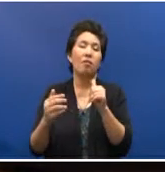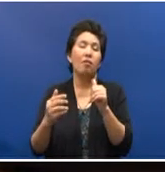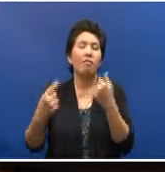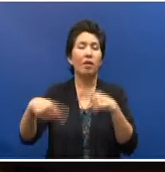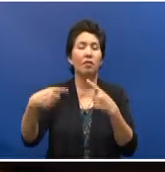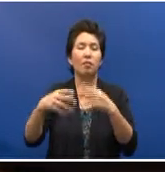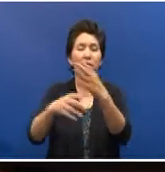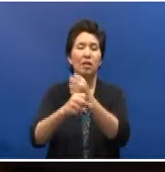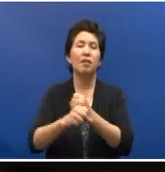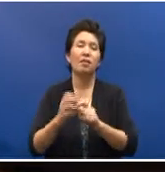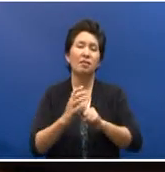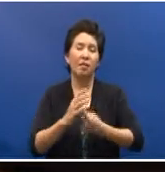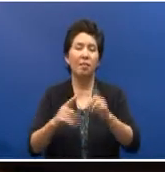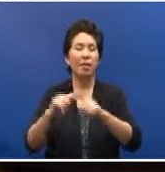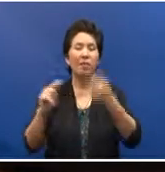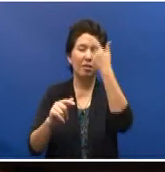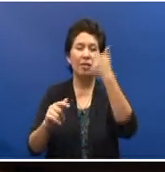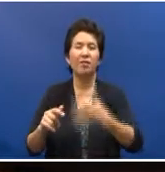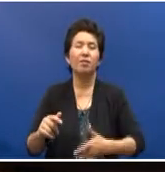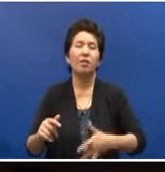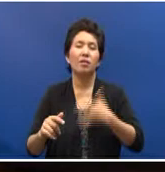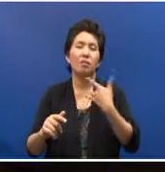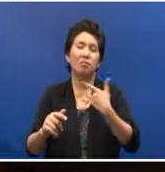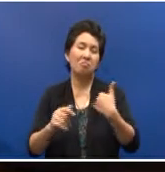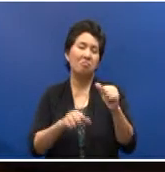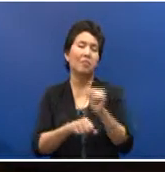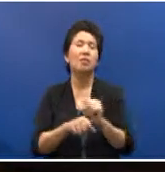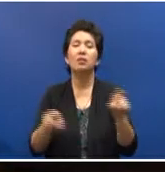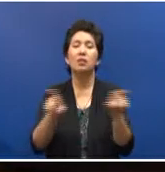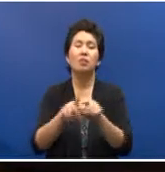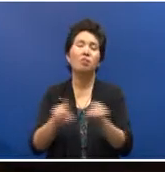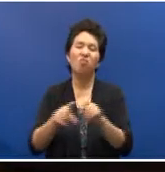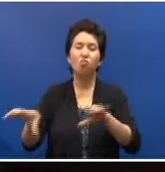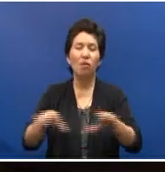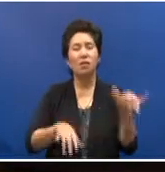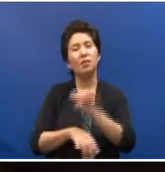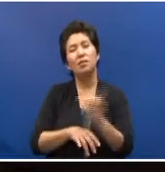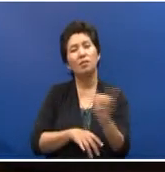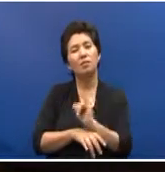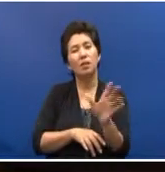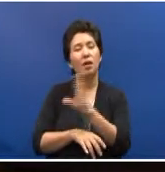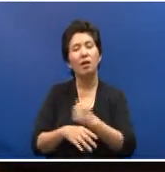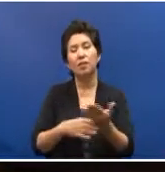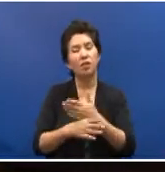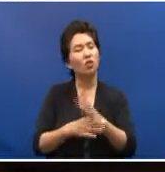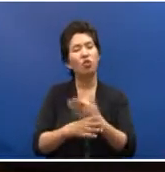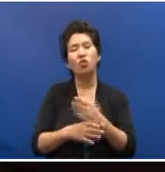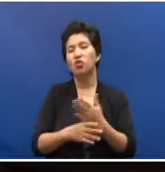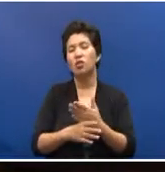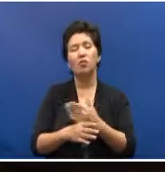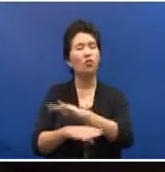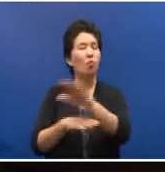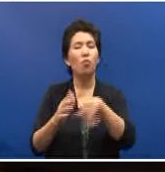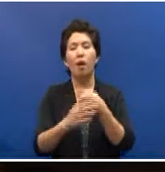get the resources because they feel like their position is just the same, they do all the same thing, and they share everything among them.